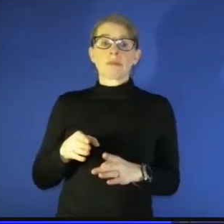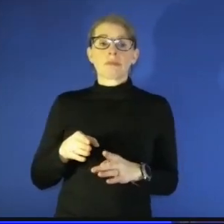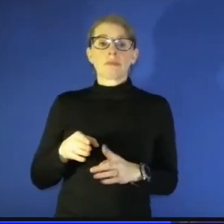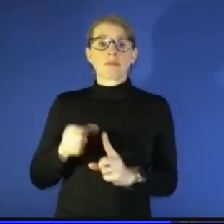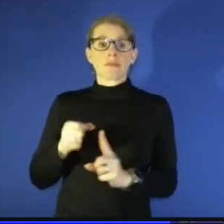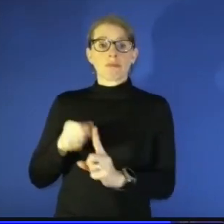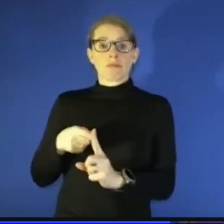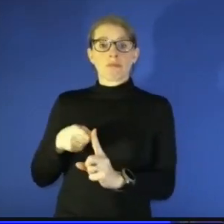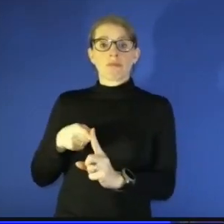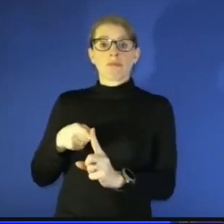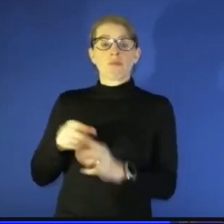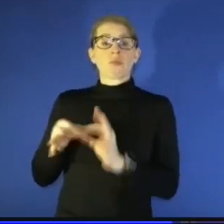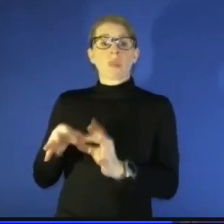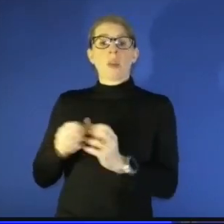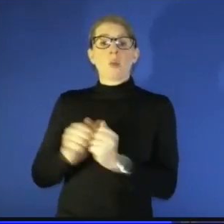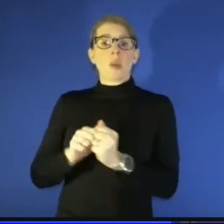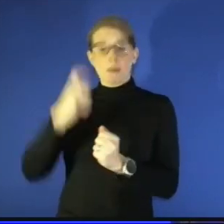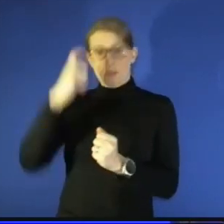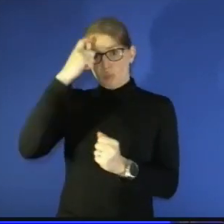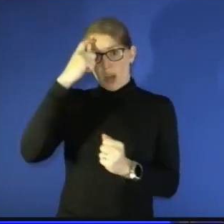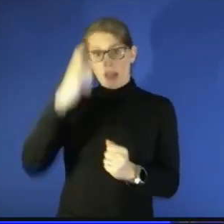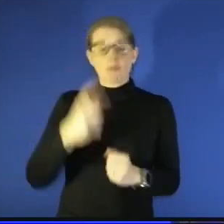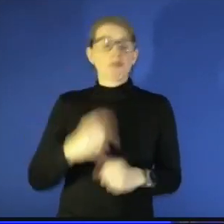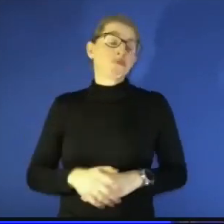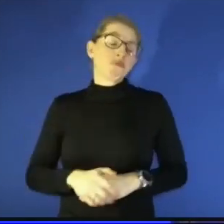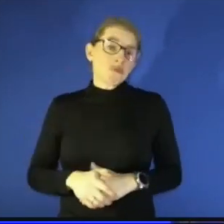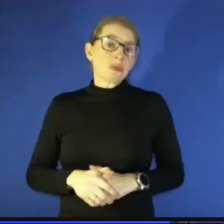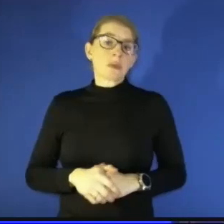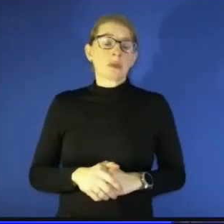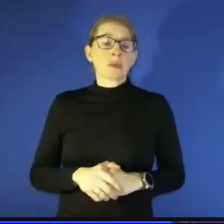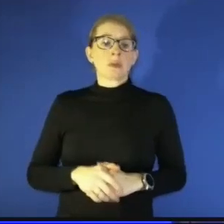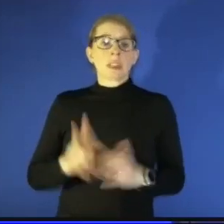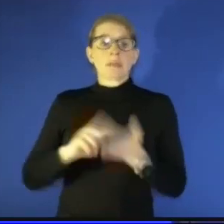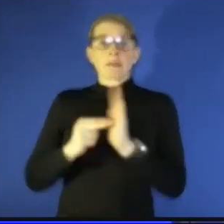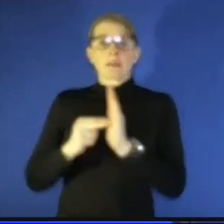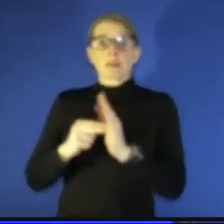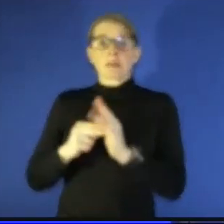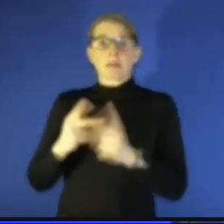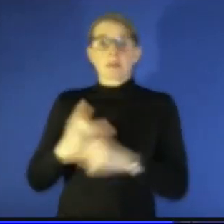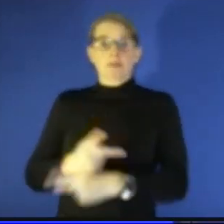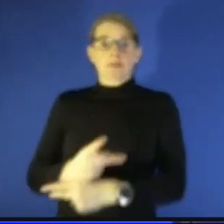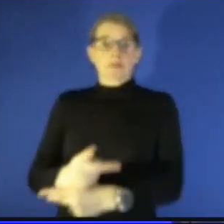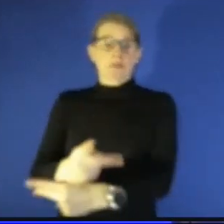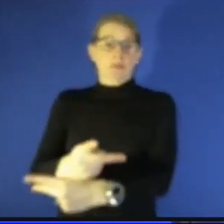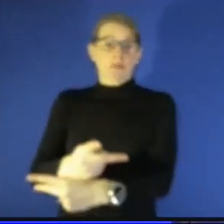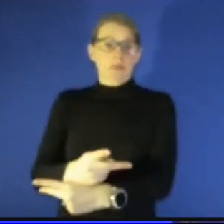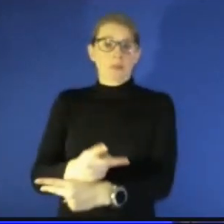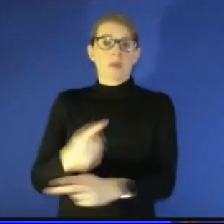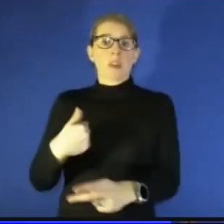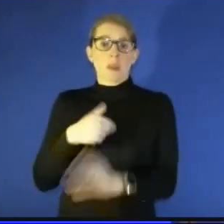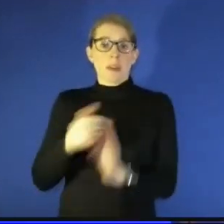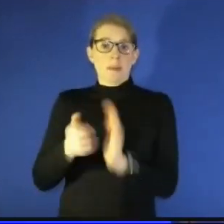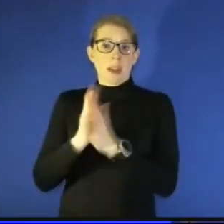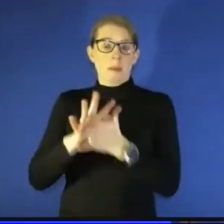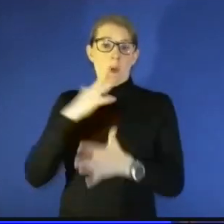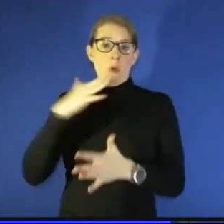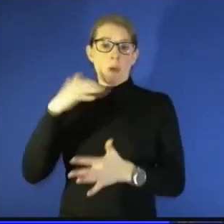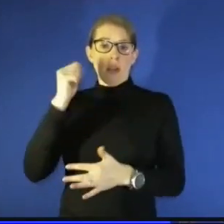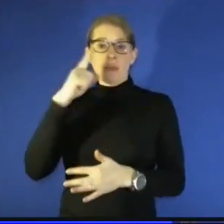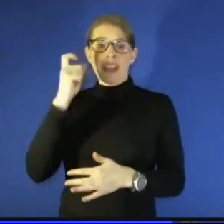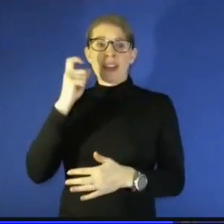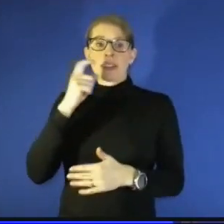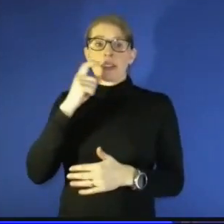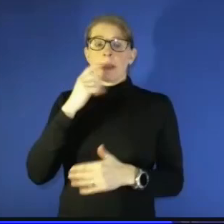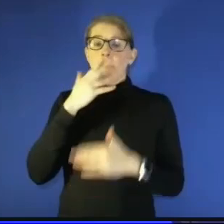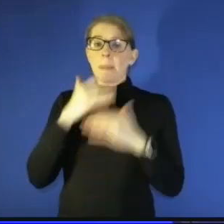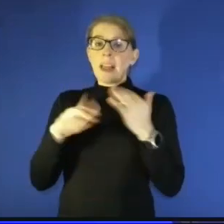to the brain. And for the most part, they elevate in frequency as we age because our blood vessels experience